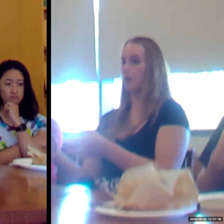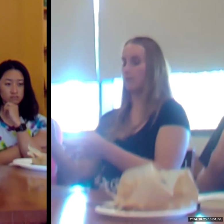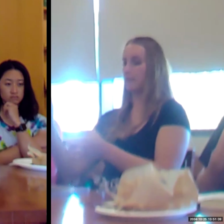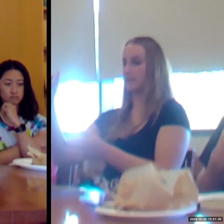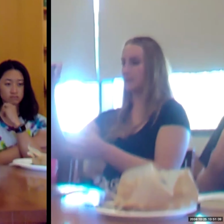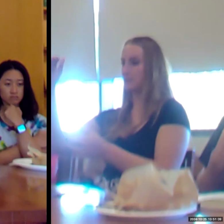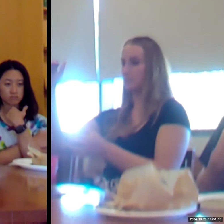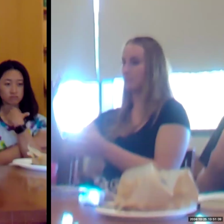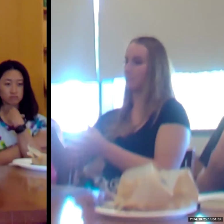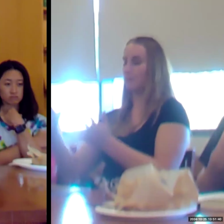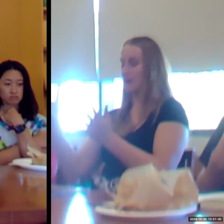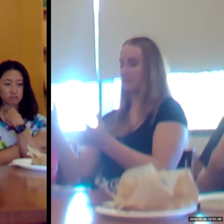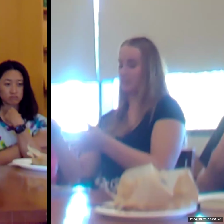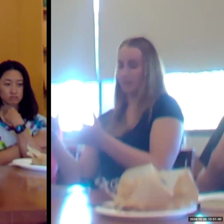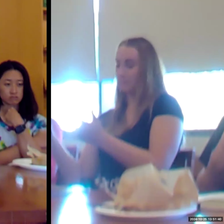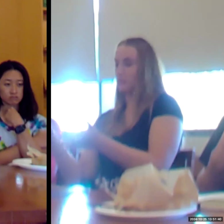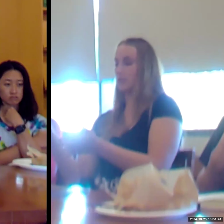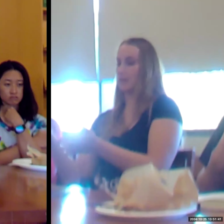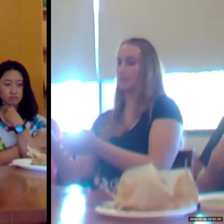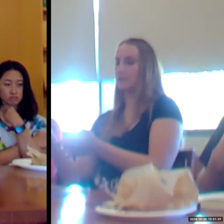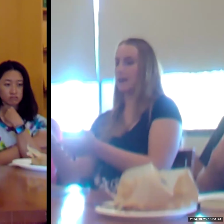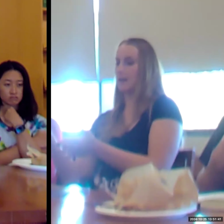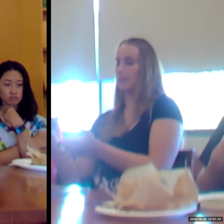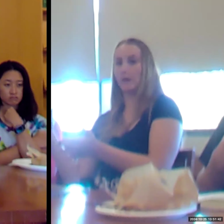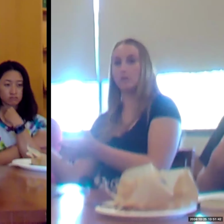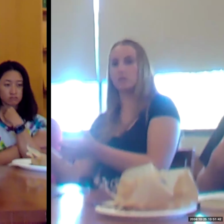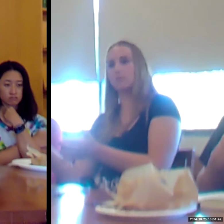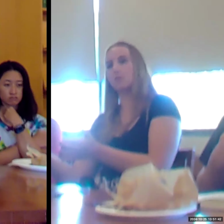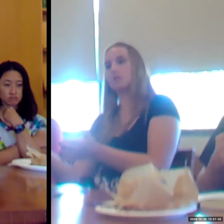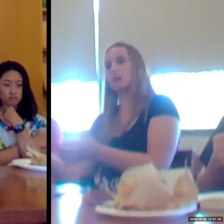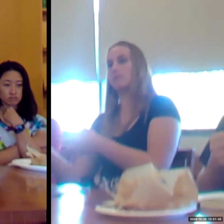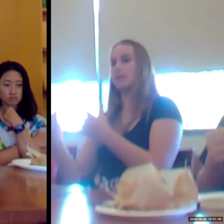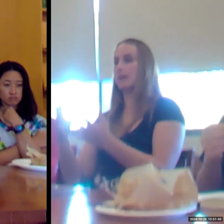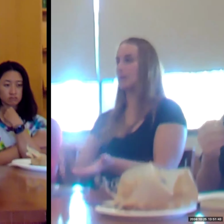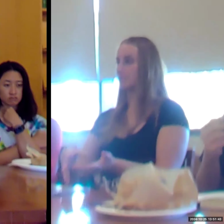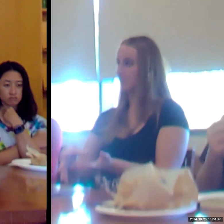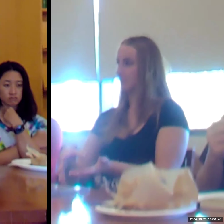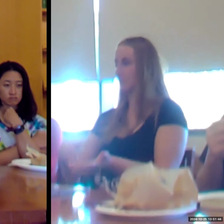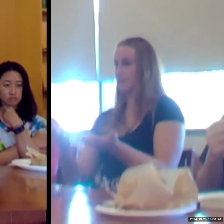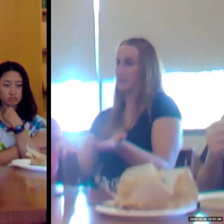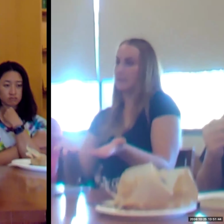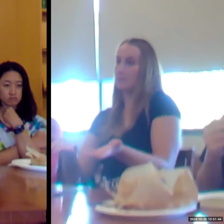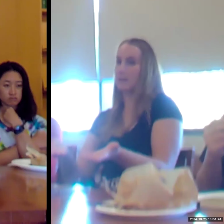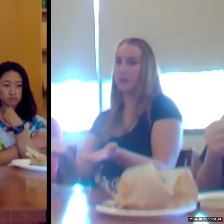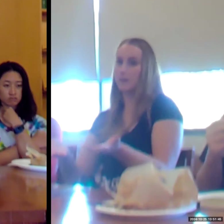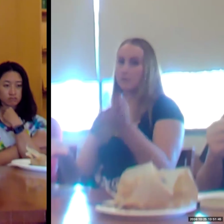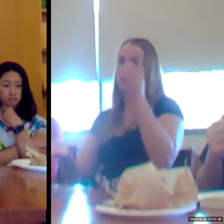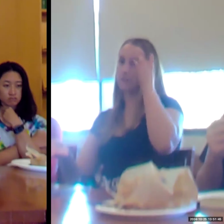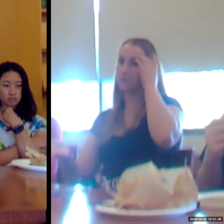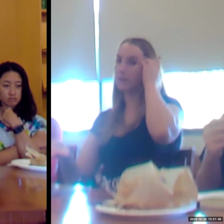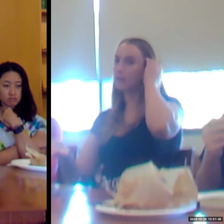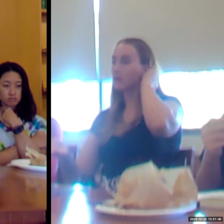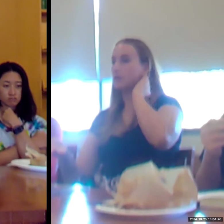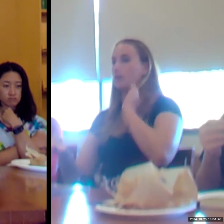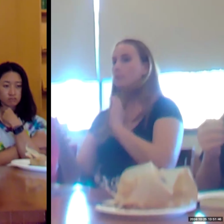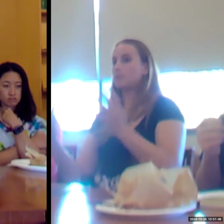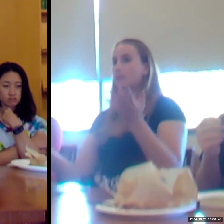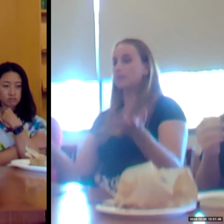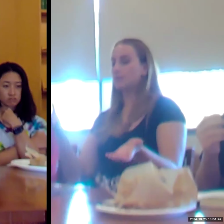checking for all of these like genes that a biologist would know to check for, that a physicist might not know to check